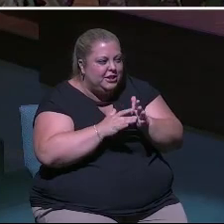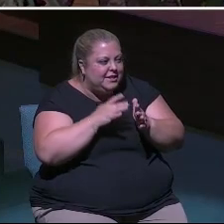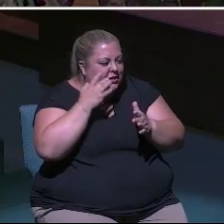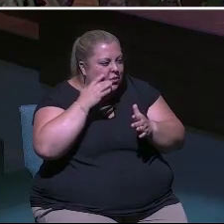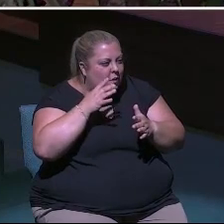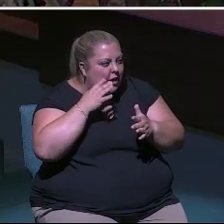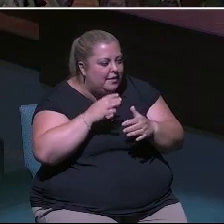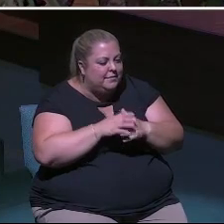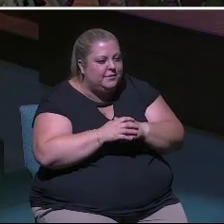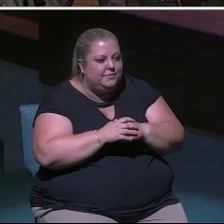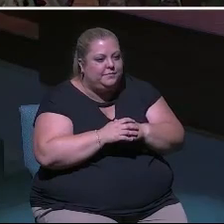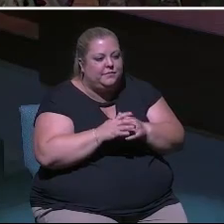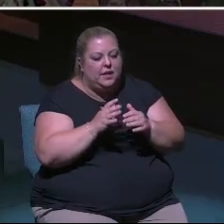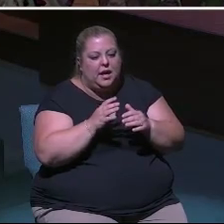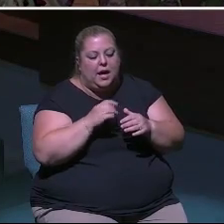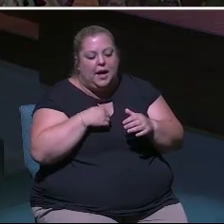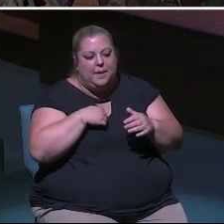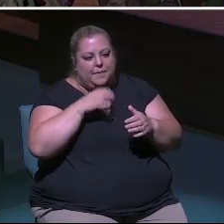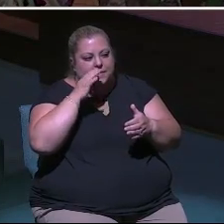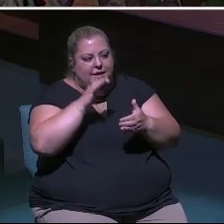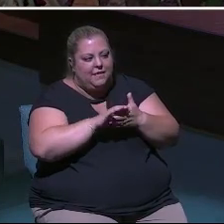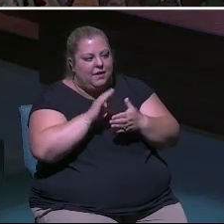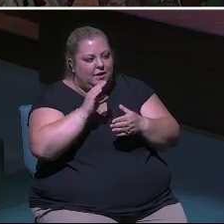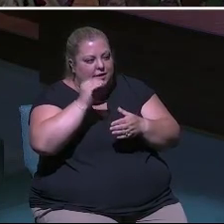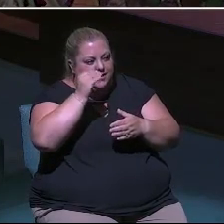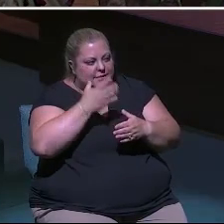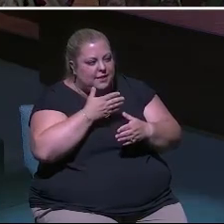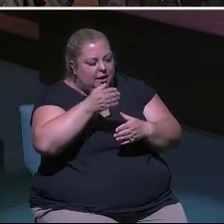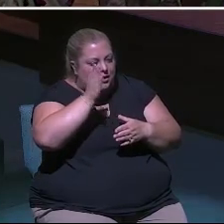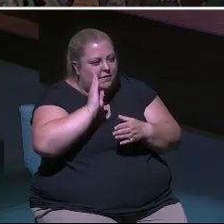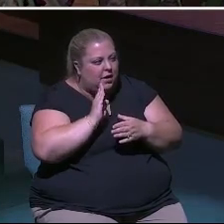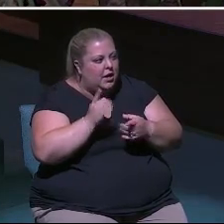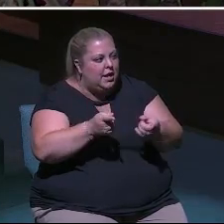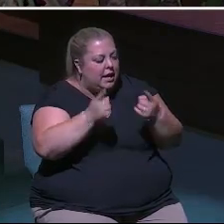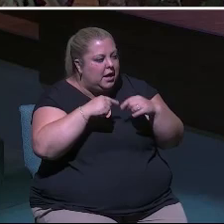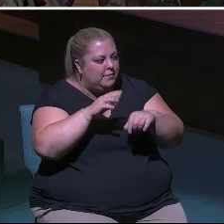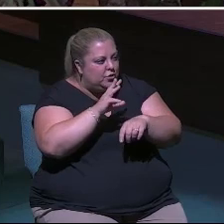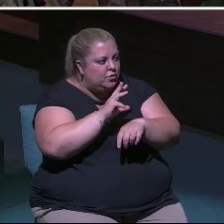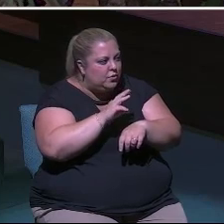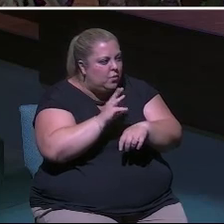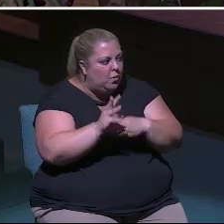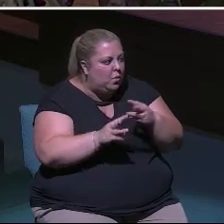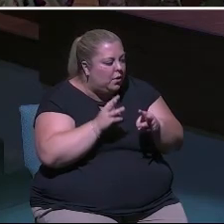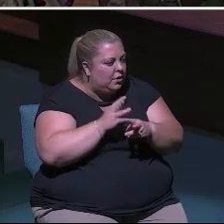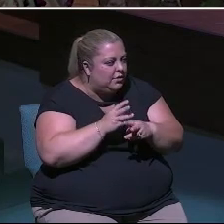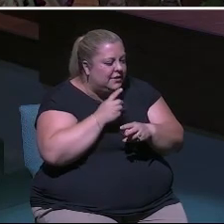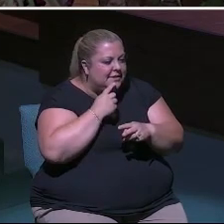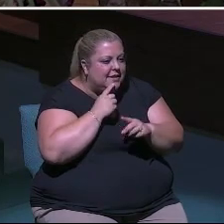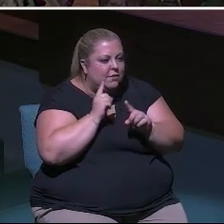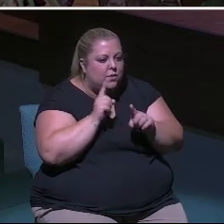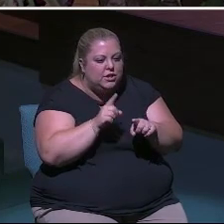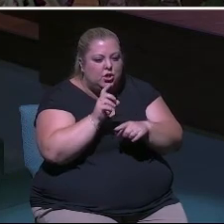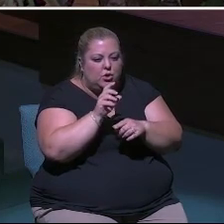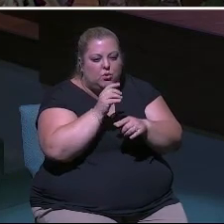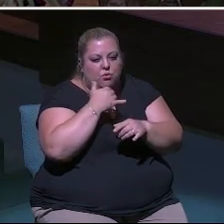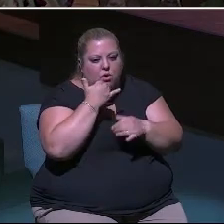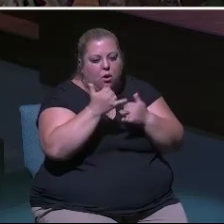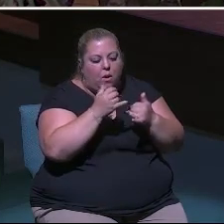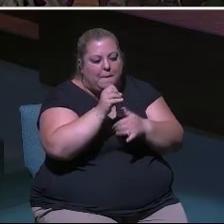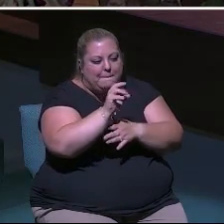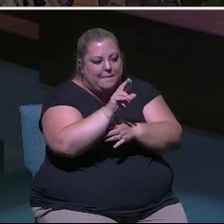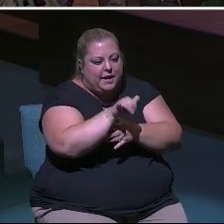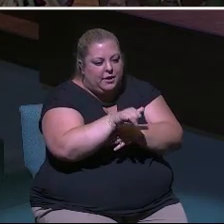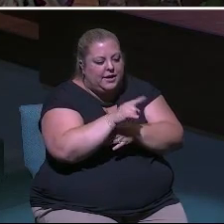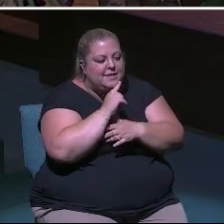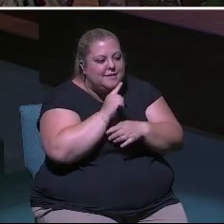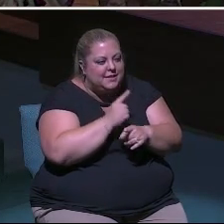art the Christ, the Son of God, that which should come into the world. And when she had said, she went her way and called Mary, her sister, secretly saying, the Master is